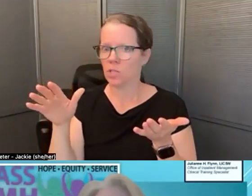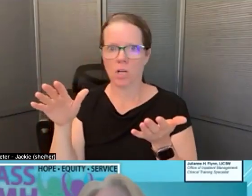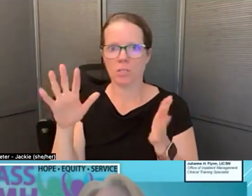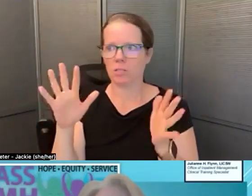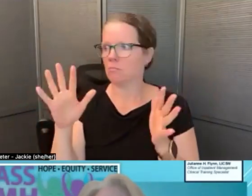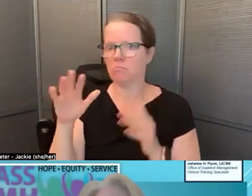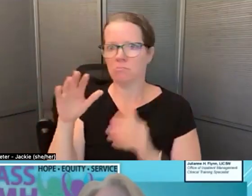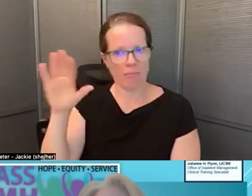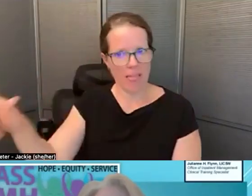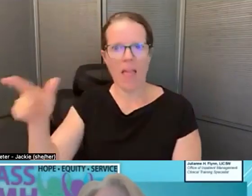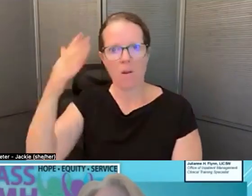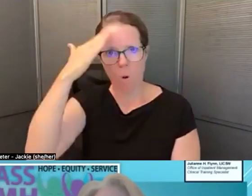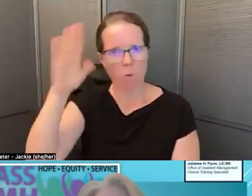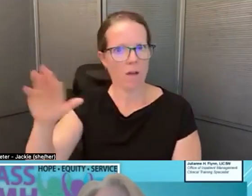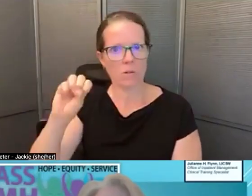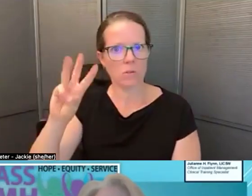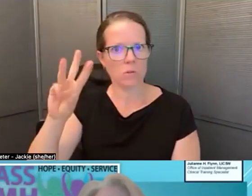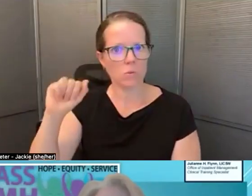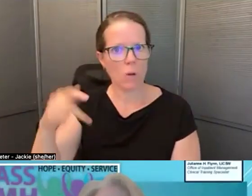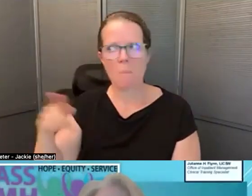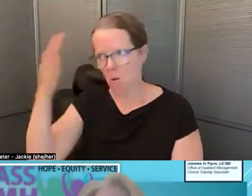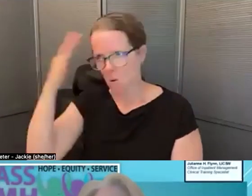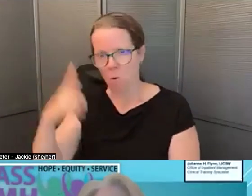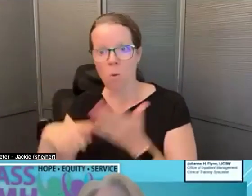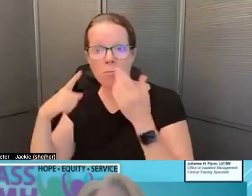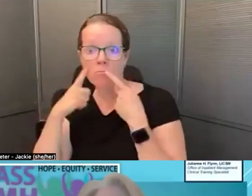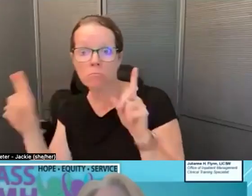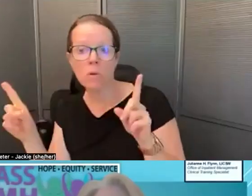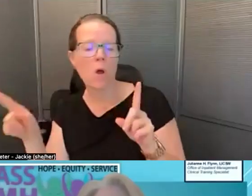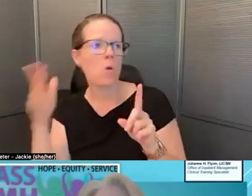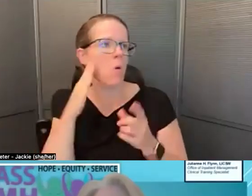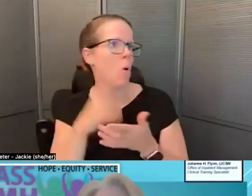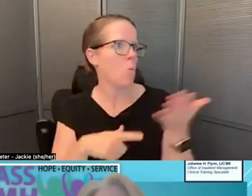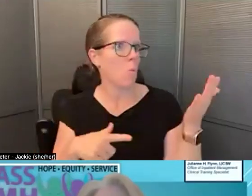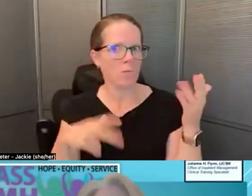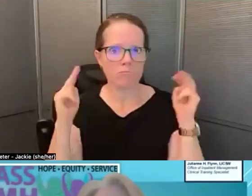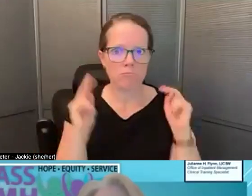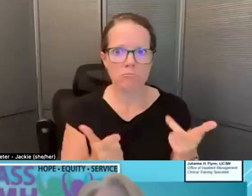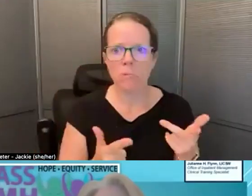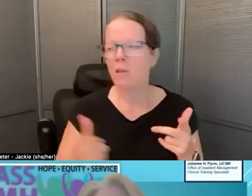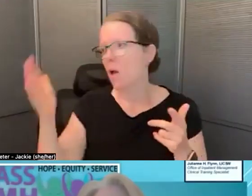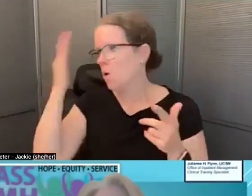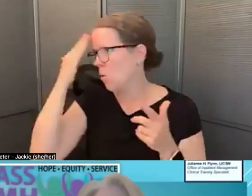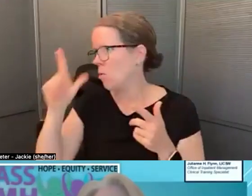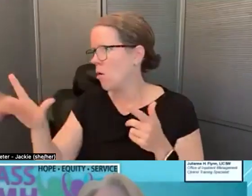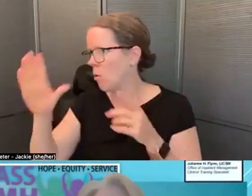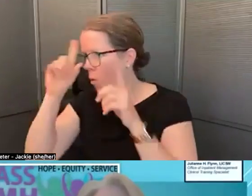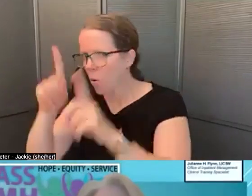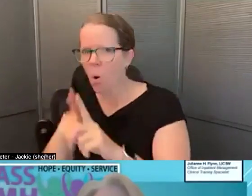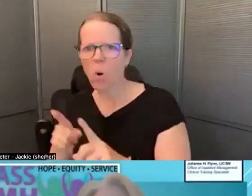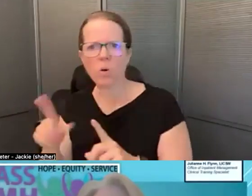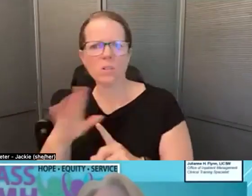works for them, what doesn't work. They know what their goals are. So they're just in the know for sure, 100%.